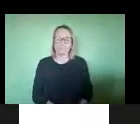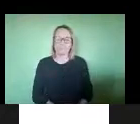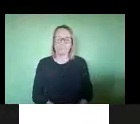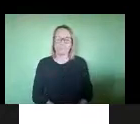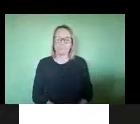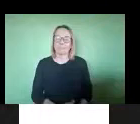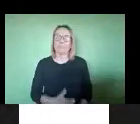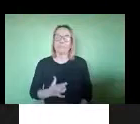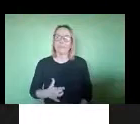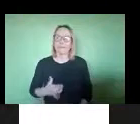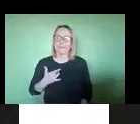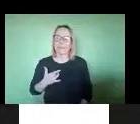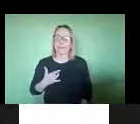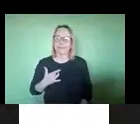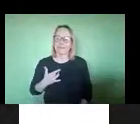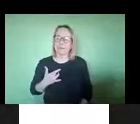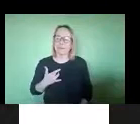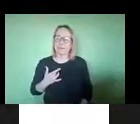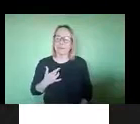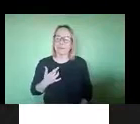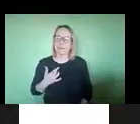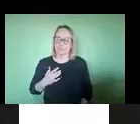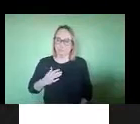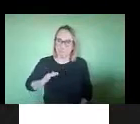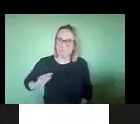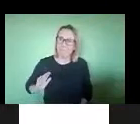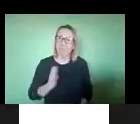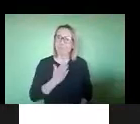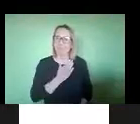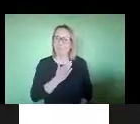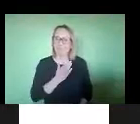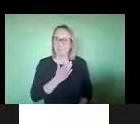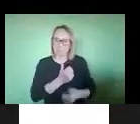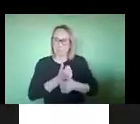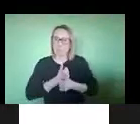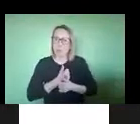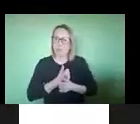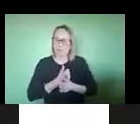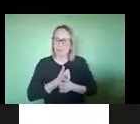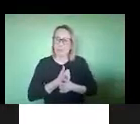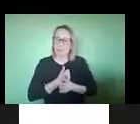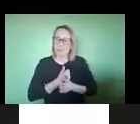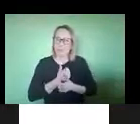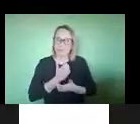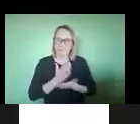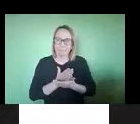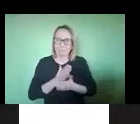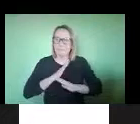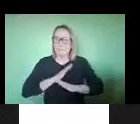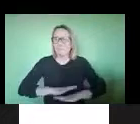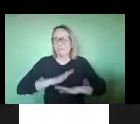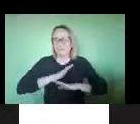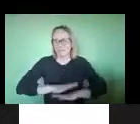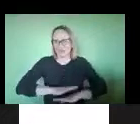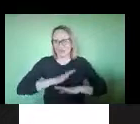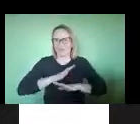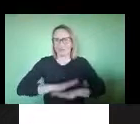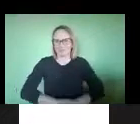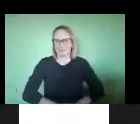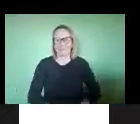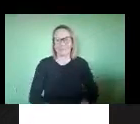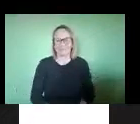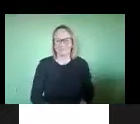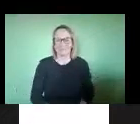But I feel everybody in the organisation was really supportive and very patient with us along the